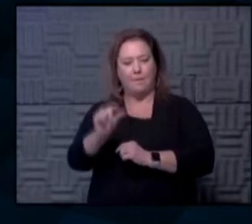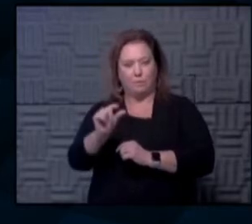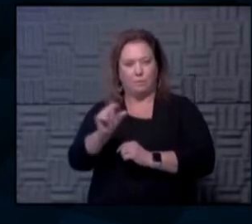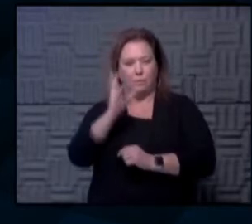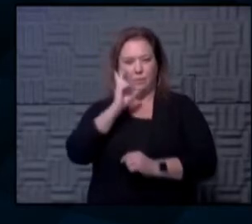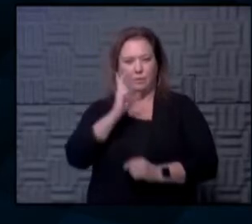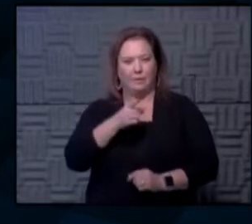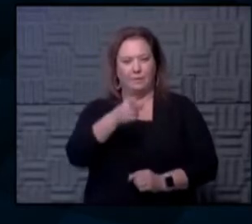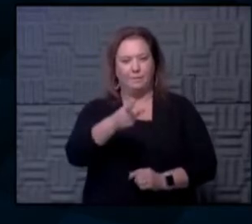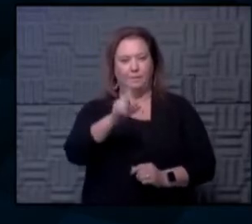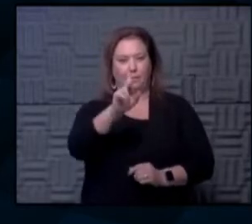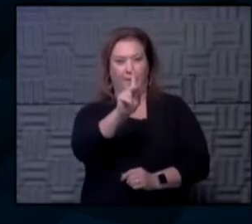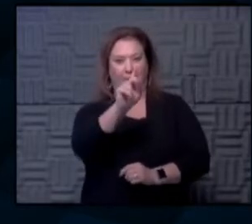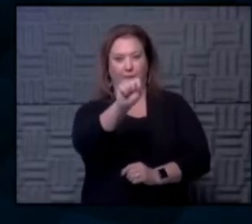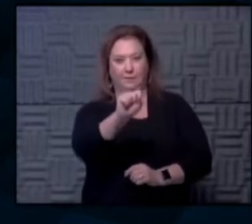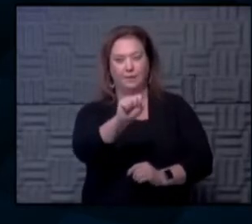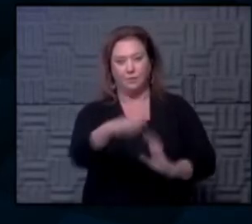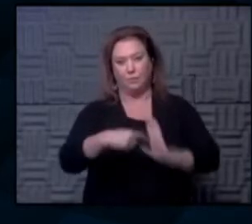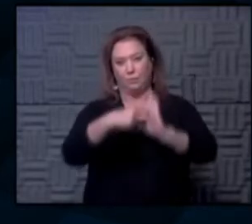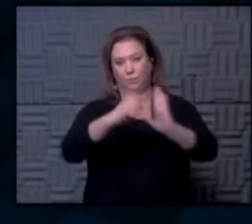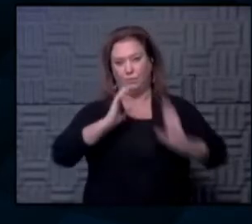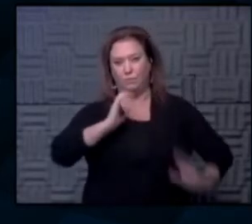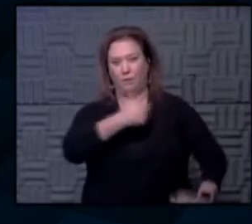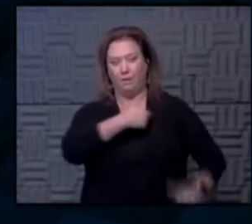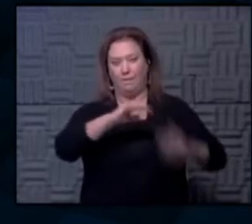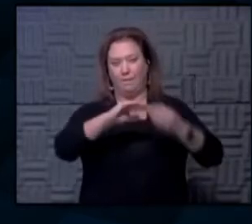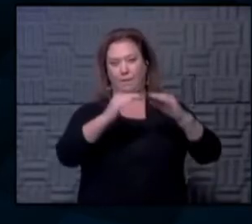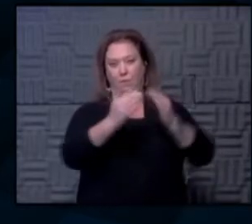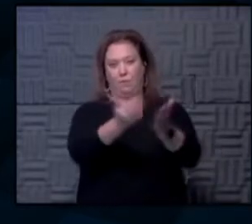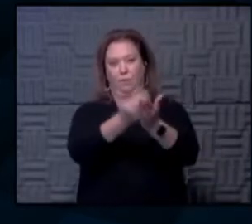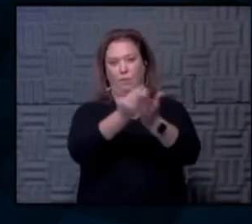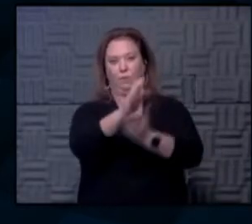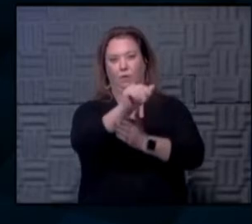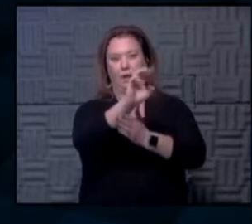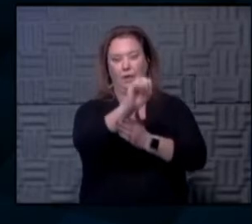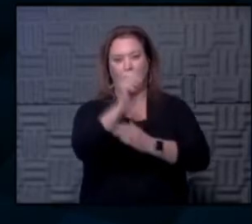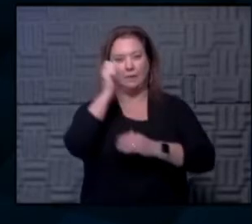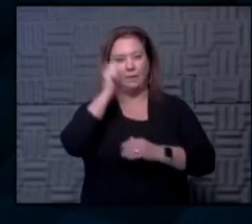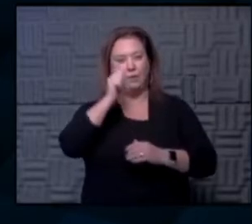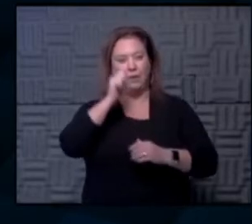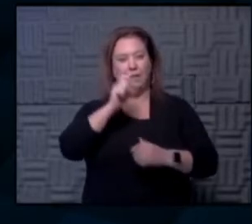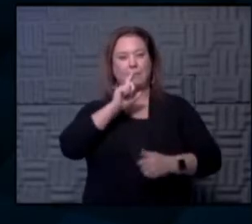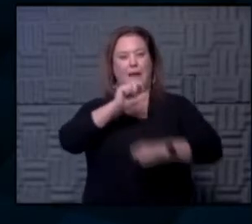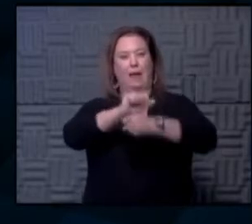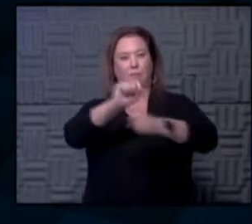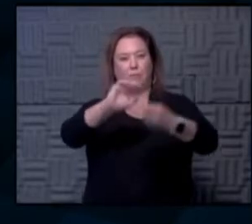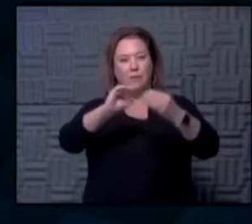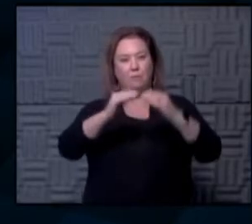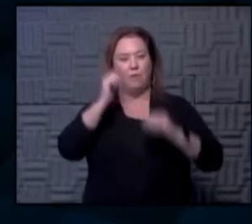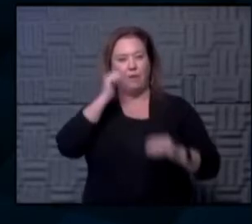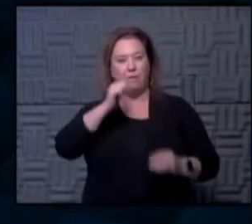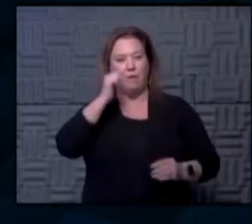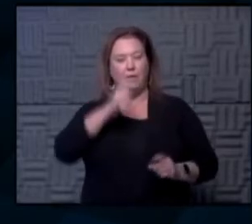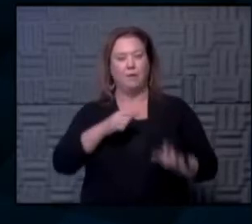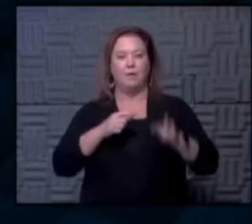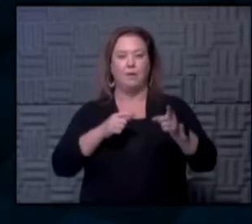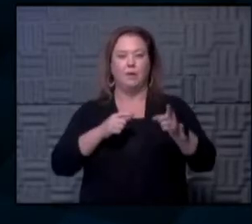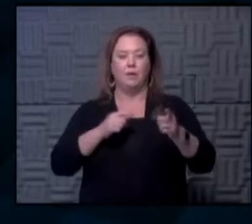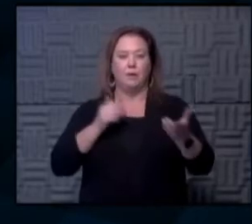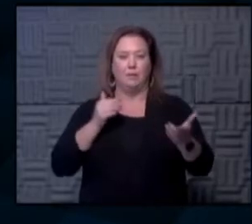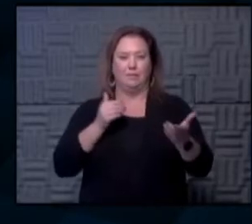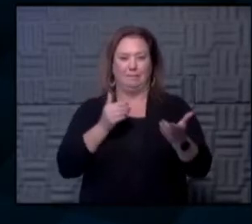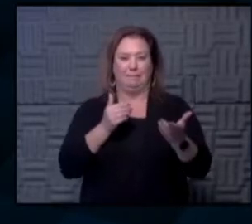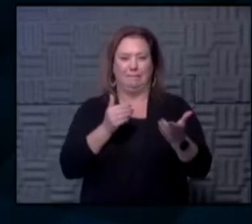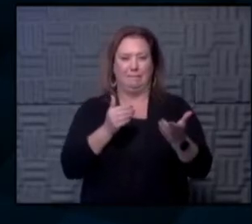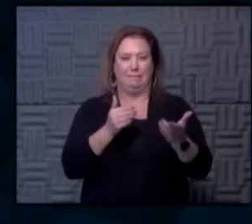new cases for Kansas, showing that our number of new cases per day, the actual number each day, is very, very